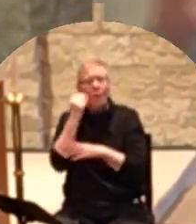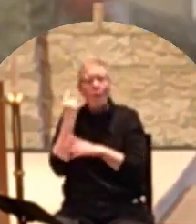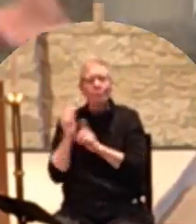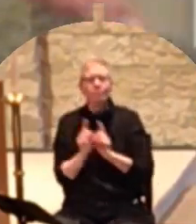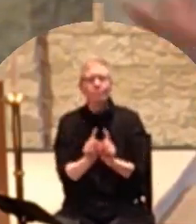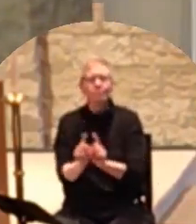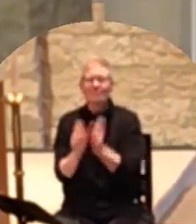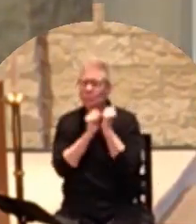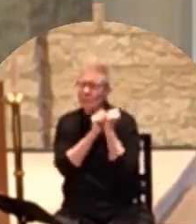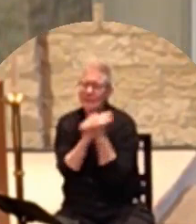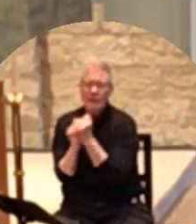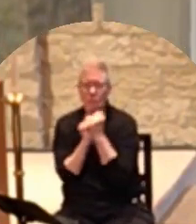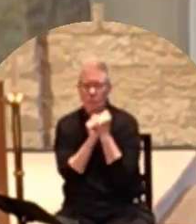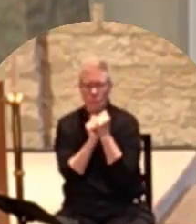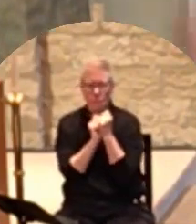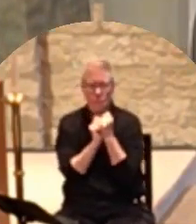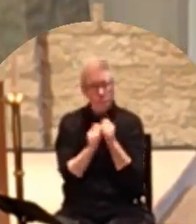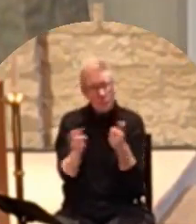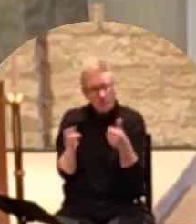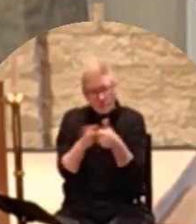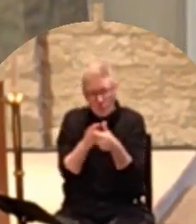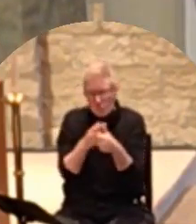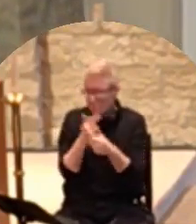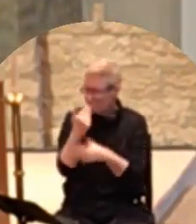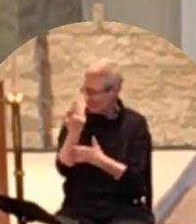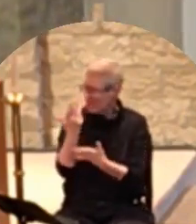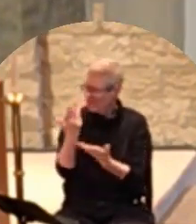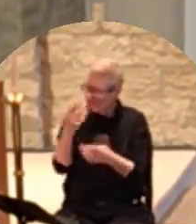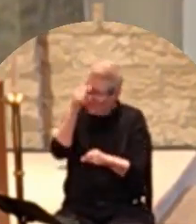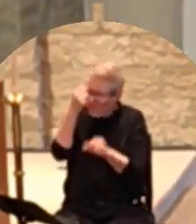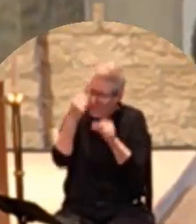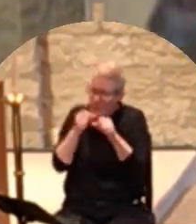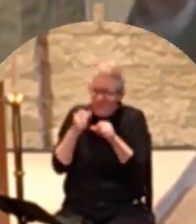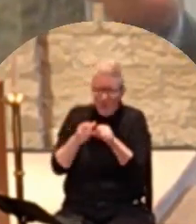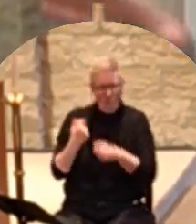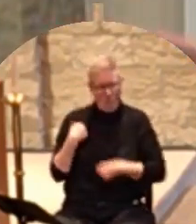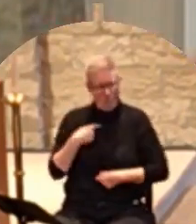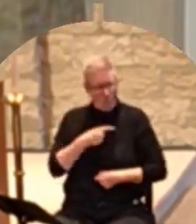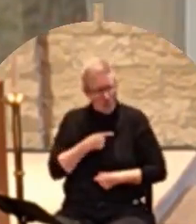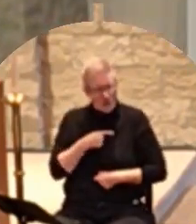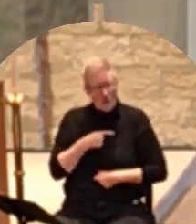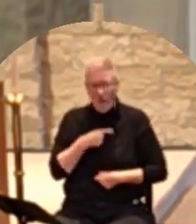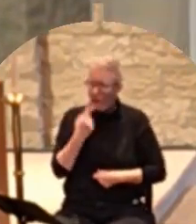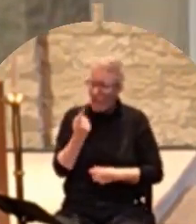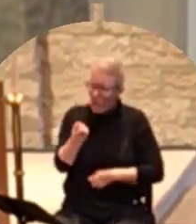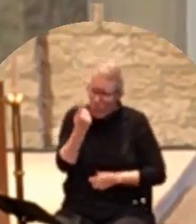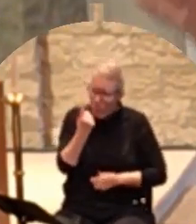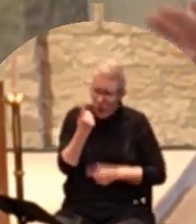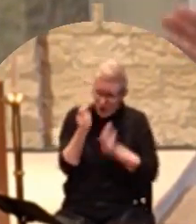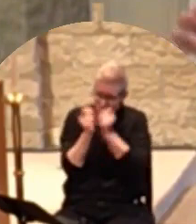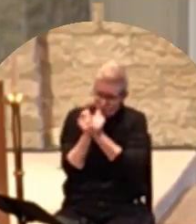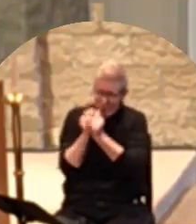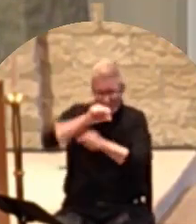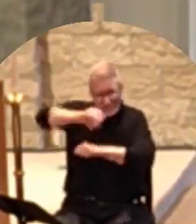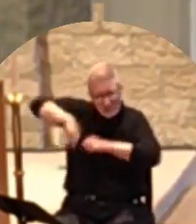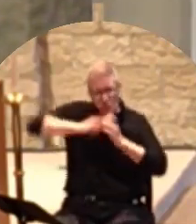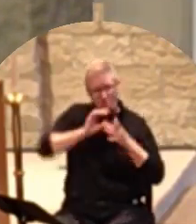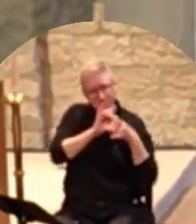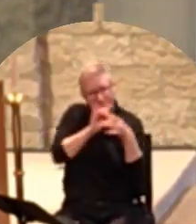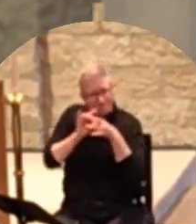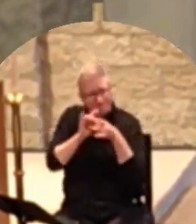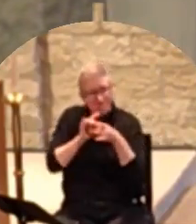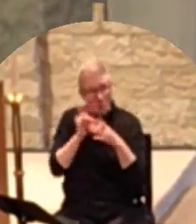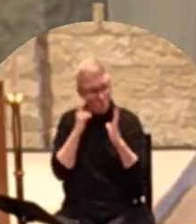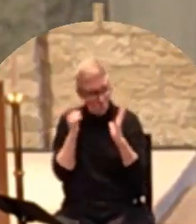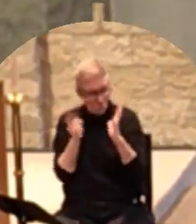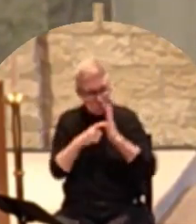that we are one with each other as we look beyond what we see as the differences. We honor those differences, but we